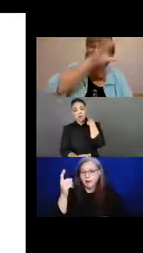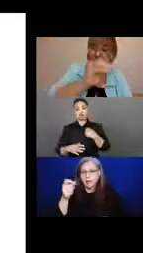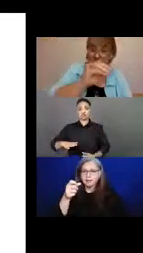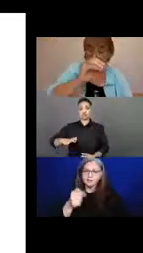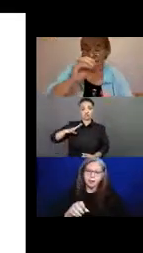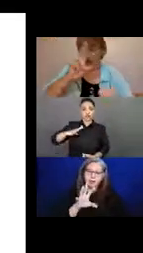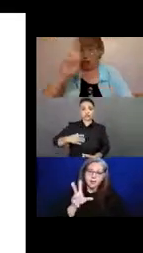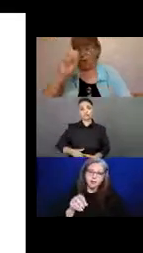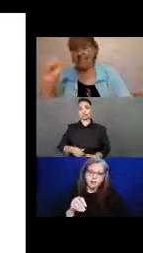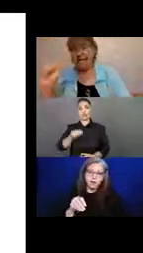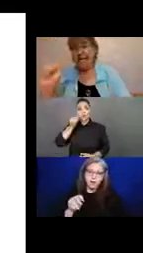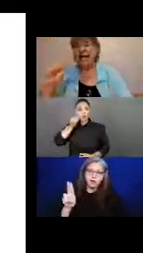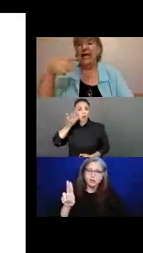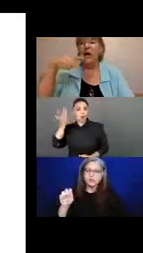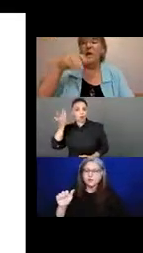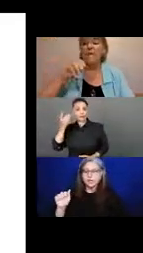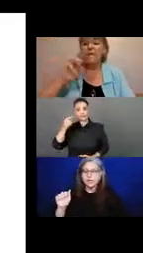South Africa, USA,